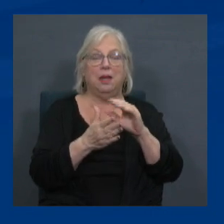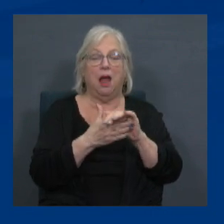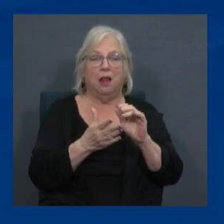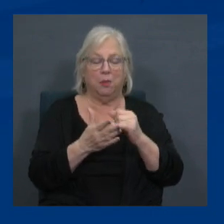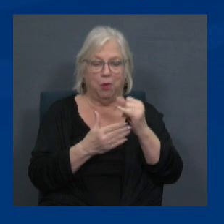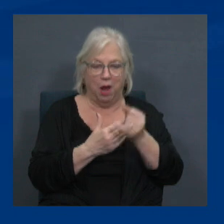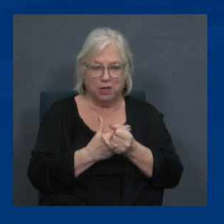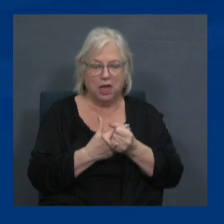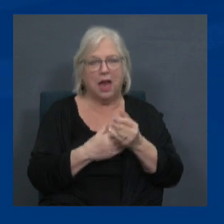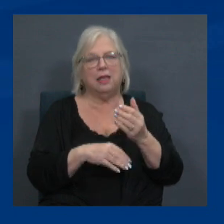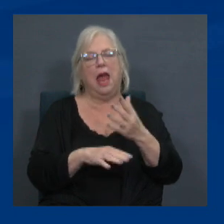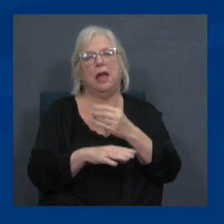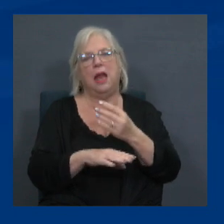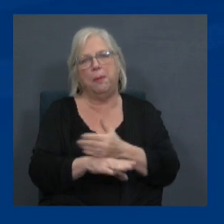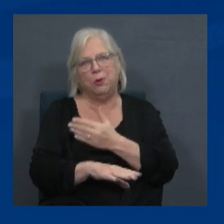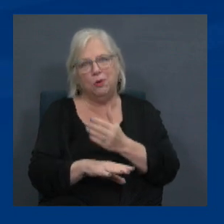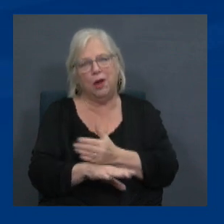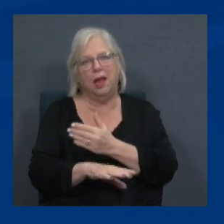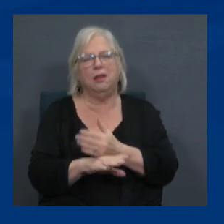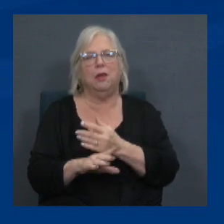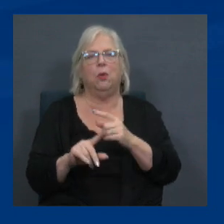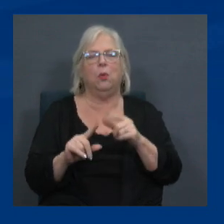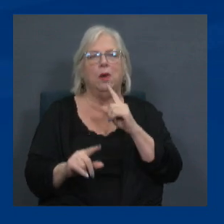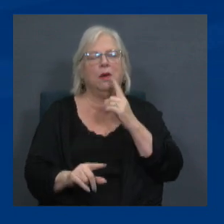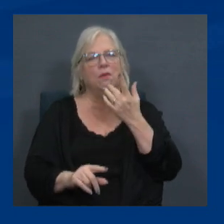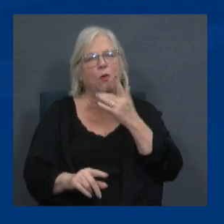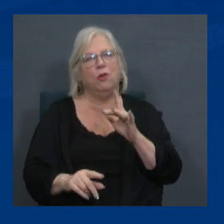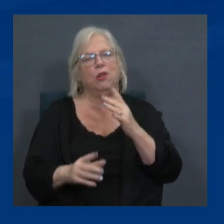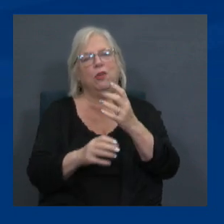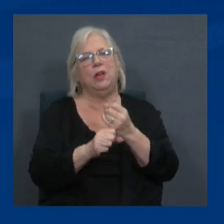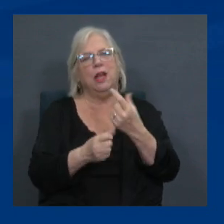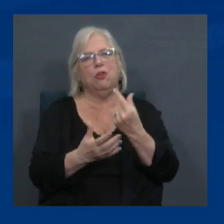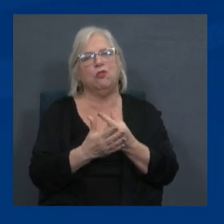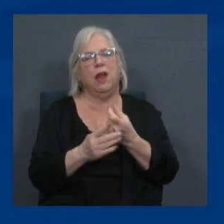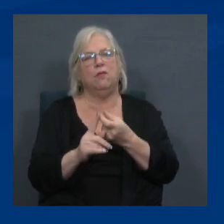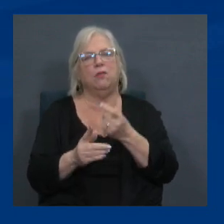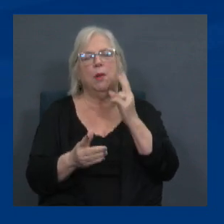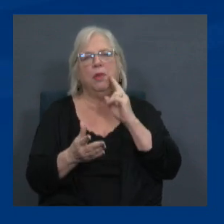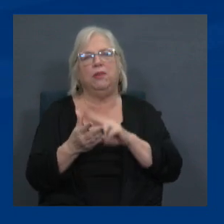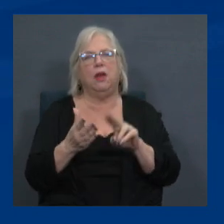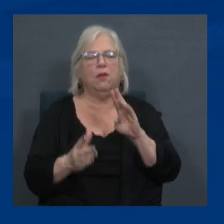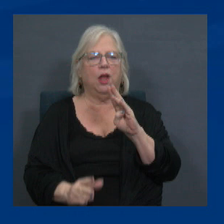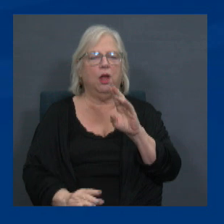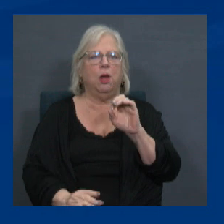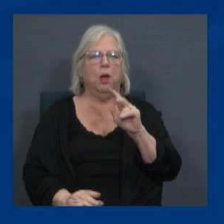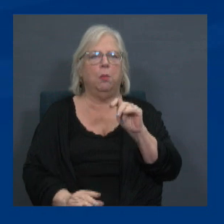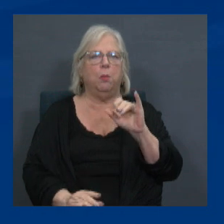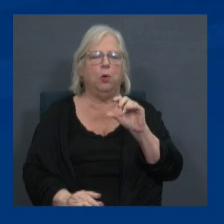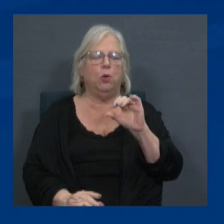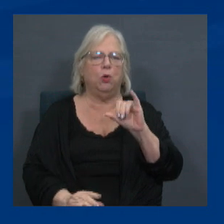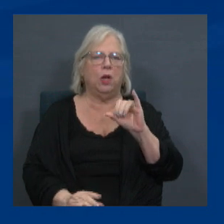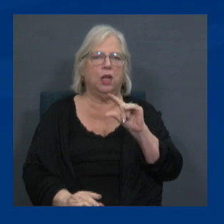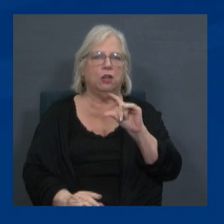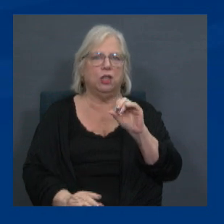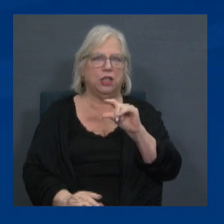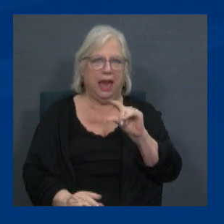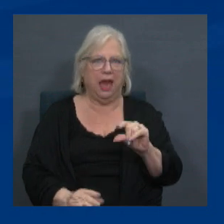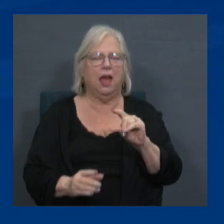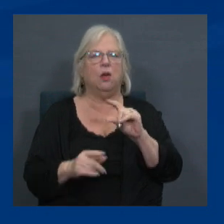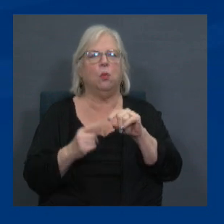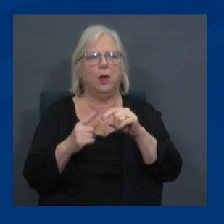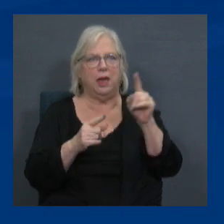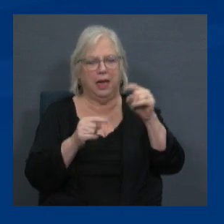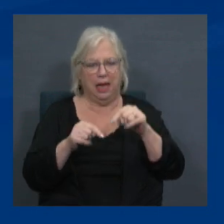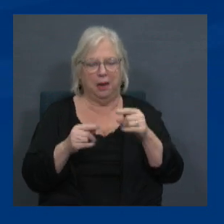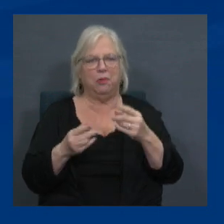and upgrades. We were fortunate to get a grant from Secretary Buttigieg when he was in town that helped us and